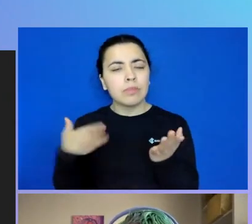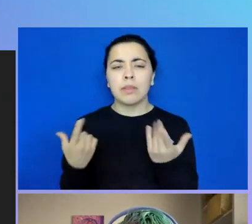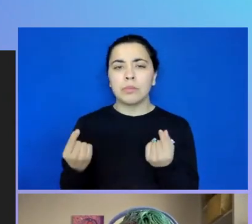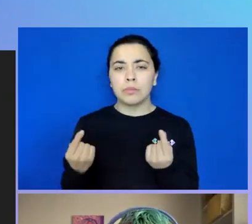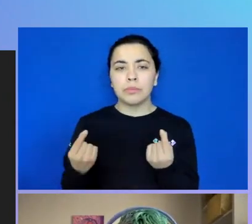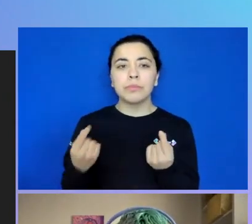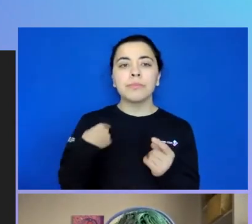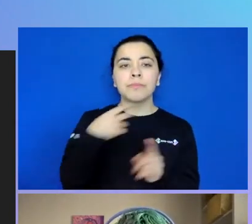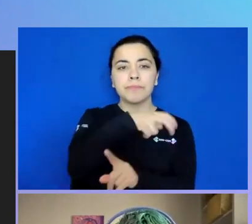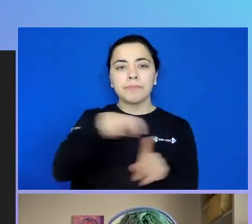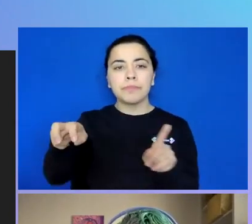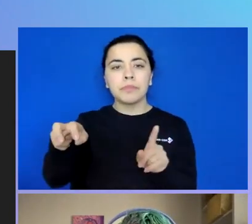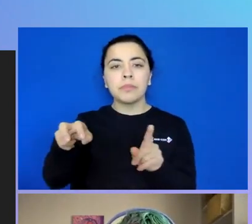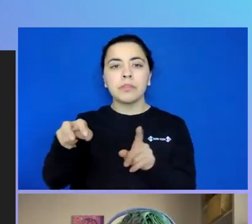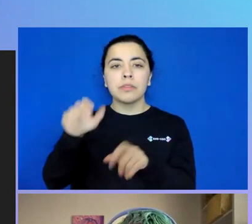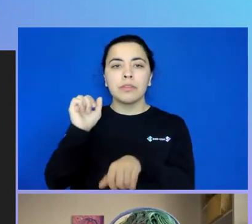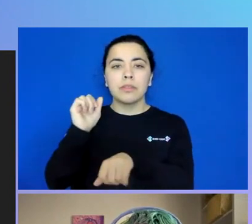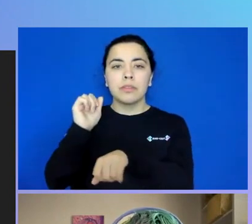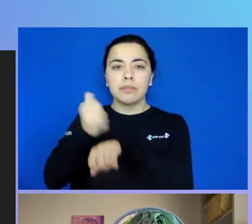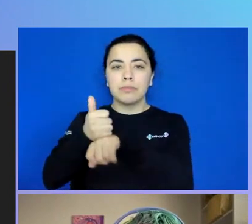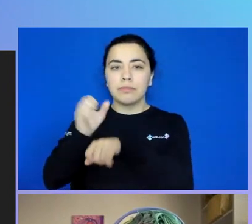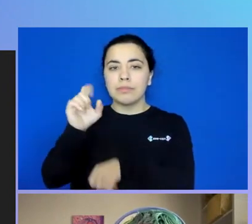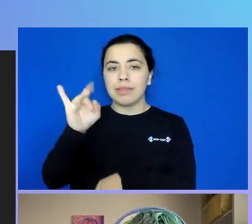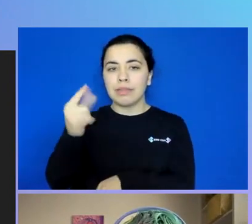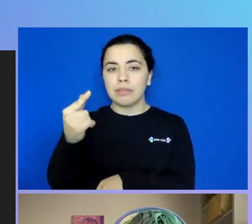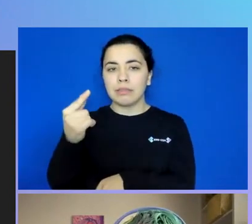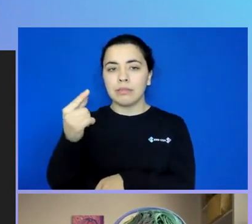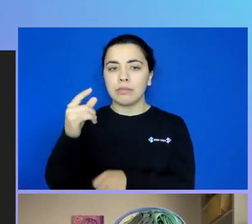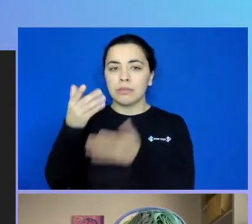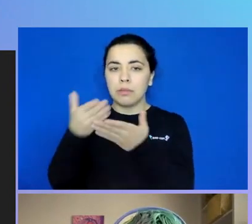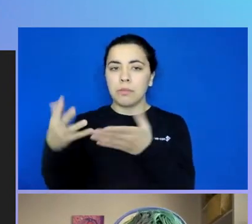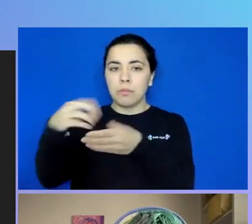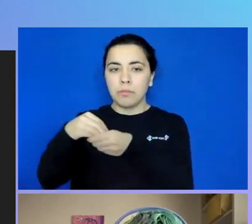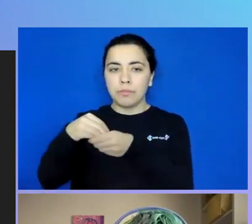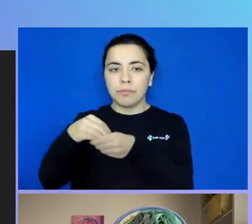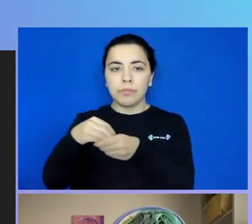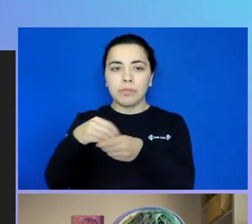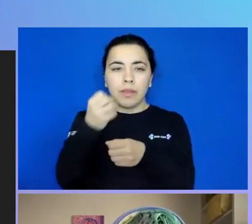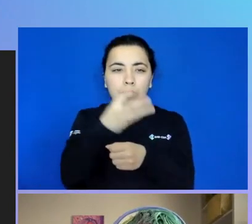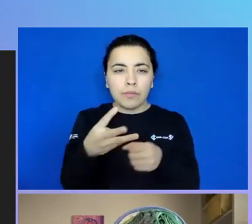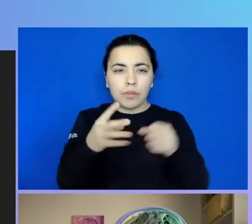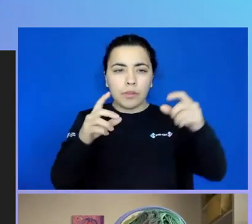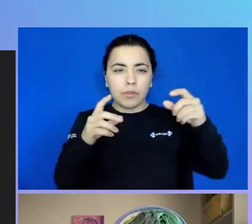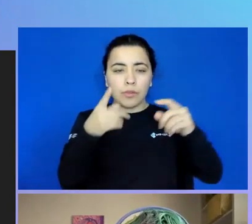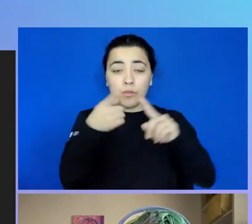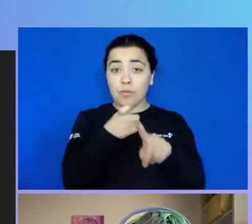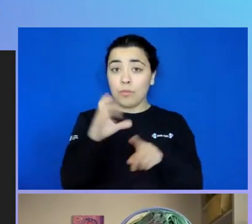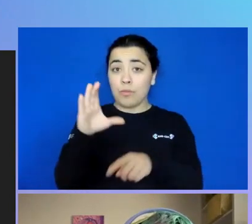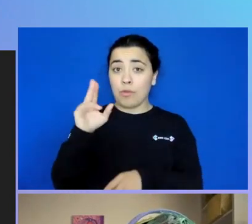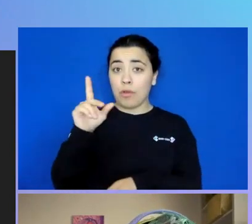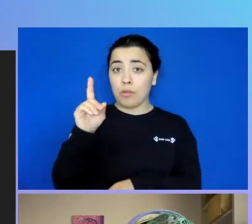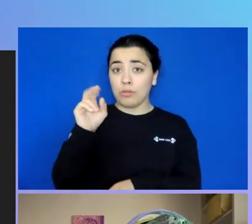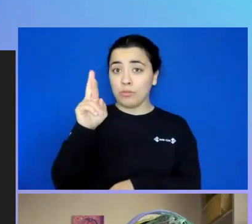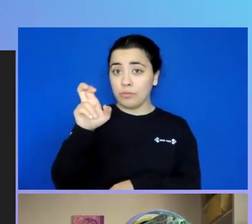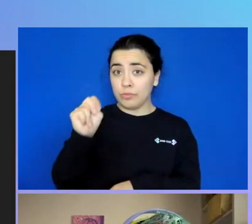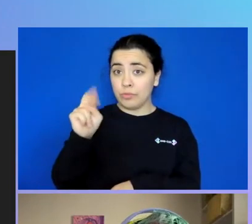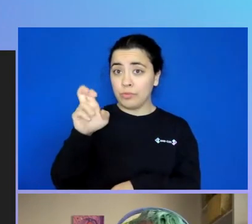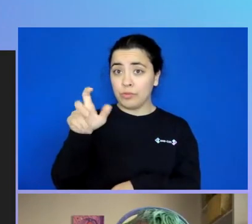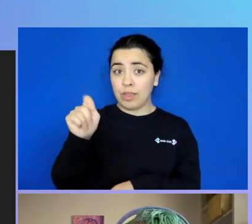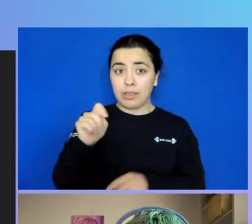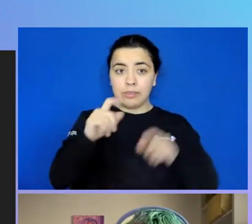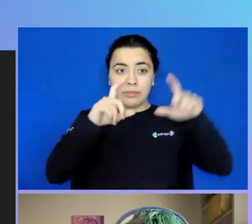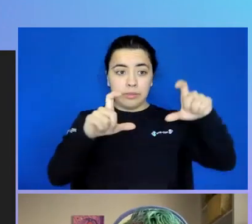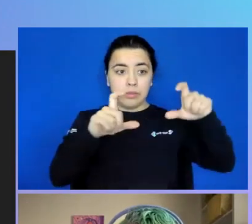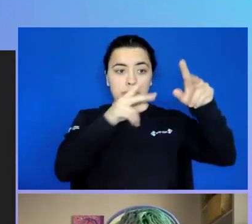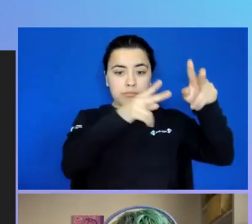to a settings component. And we can see I'm importing a few components from Cauldron React, the button component, field wrap, main,